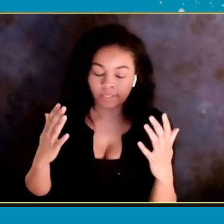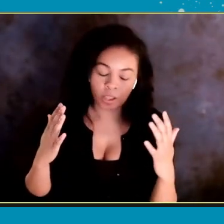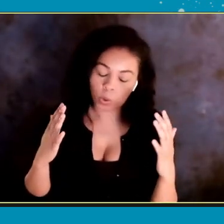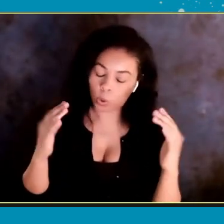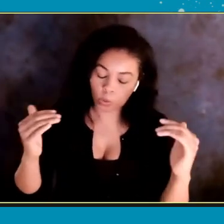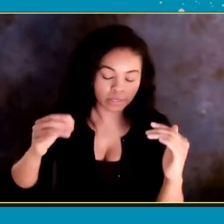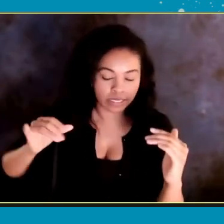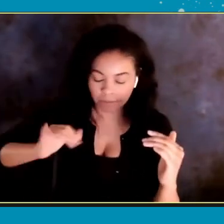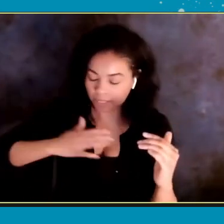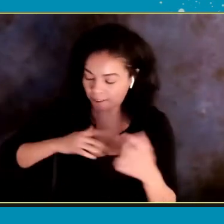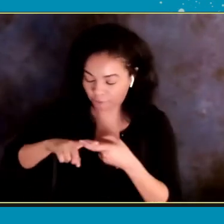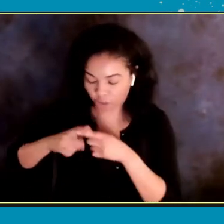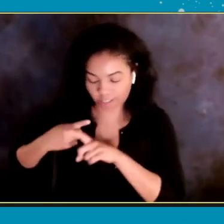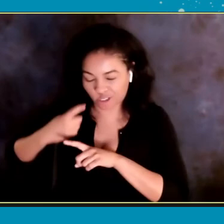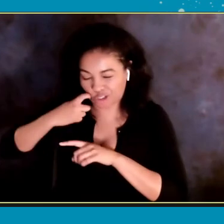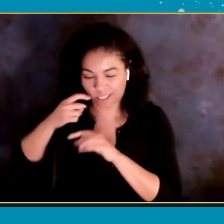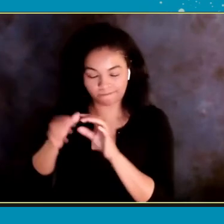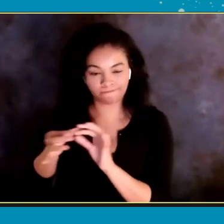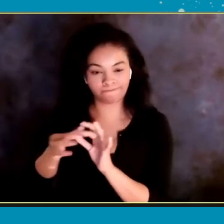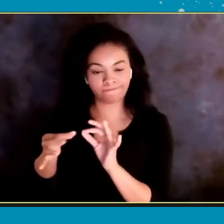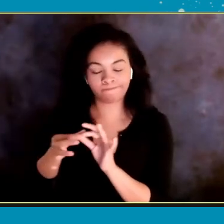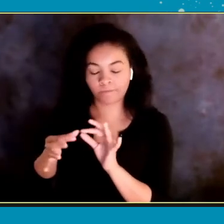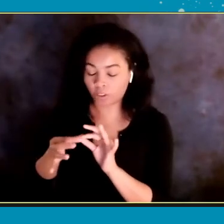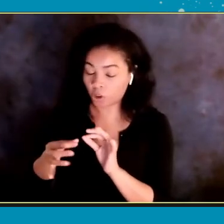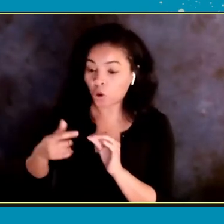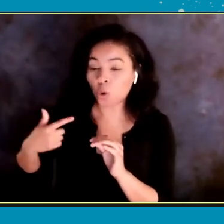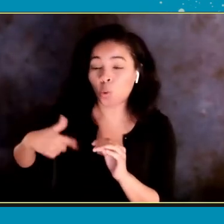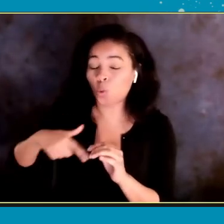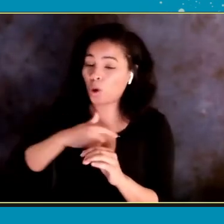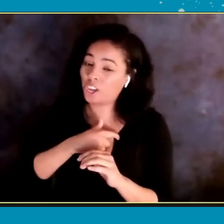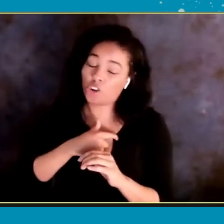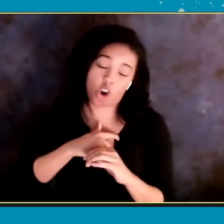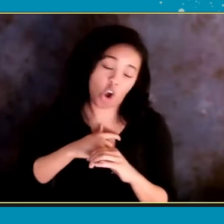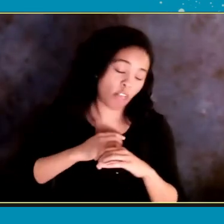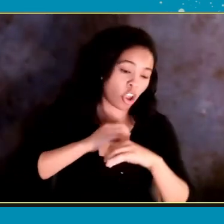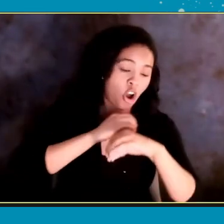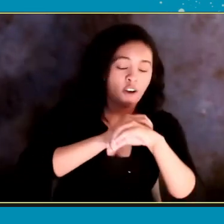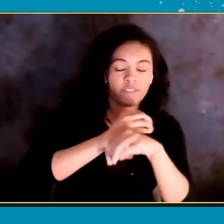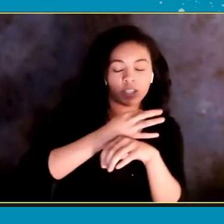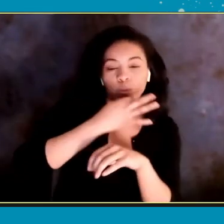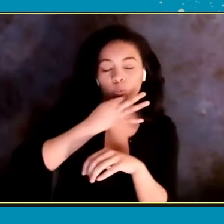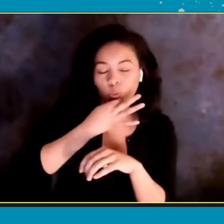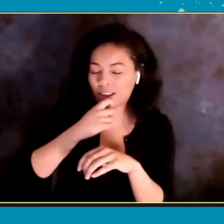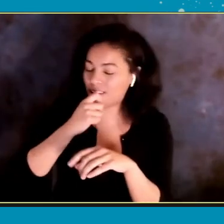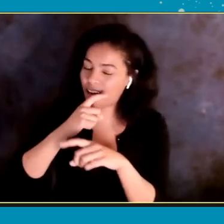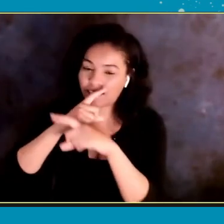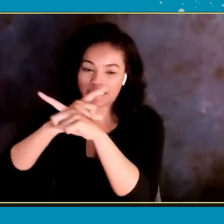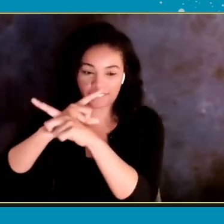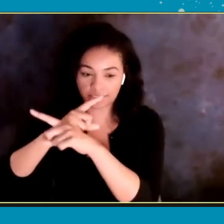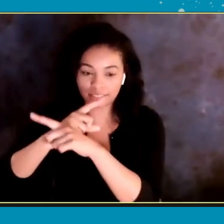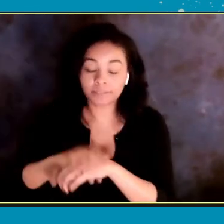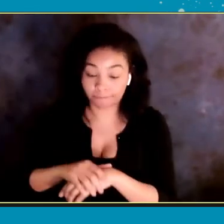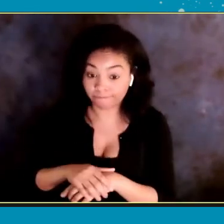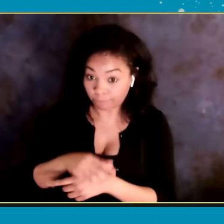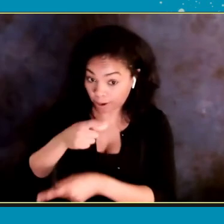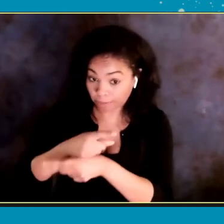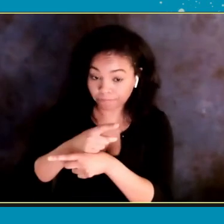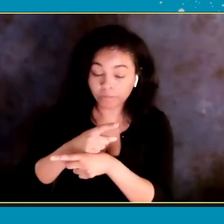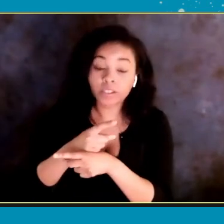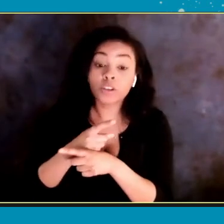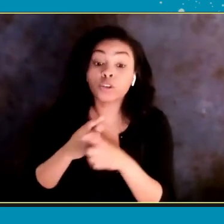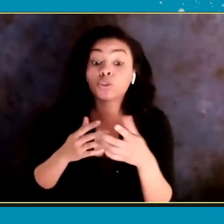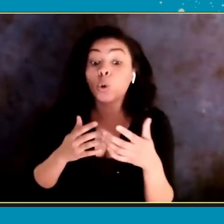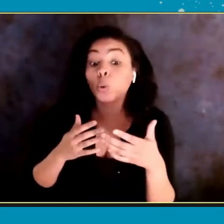we're getting to a place, friends, where we are on the offense and not the defense, right? So come back